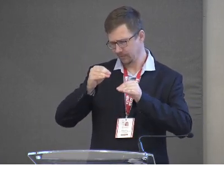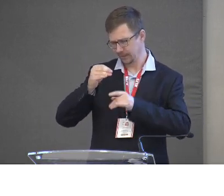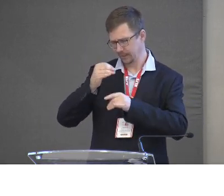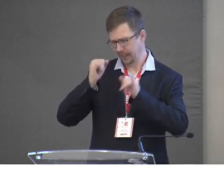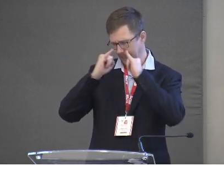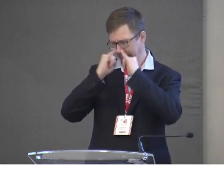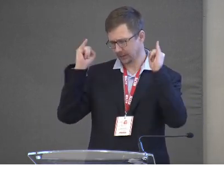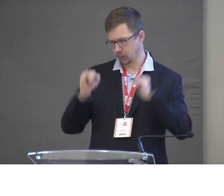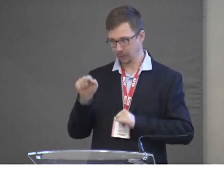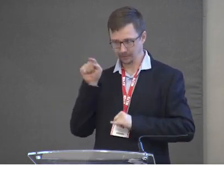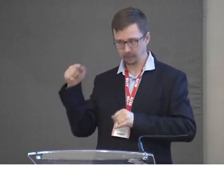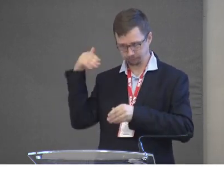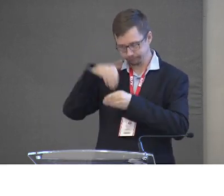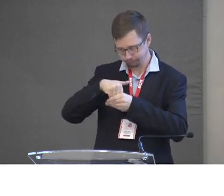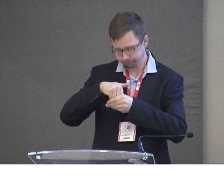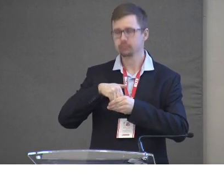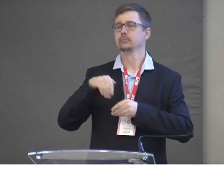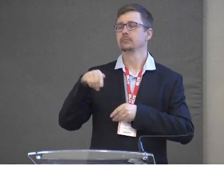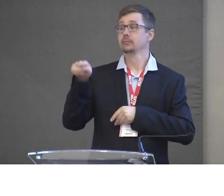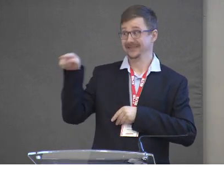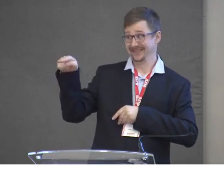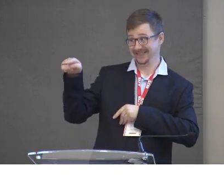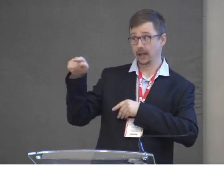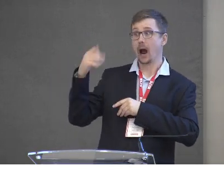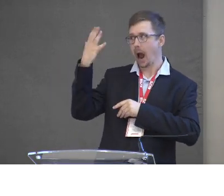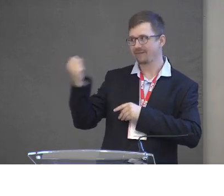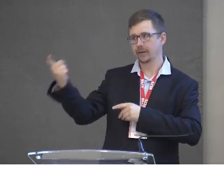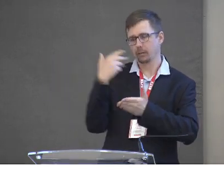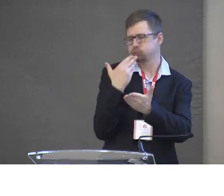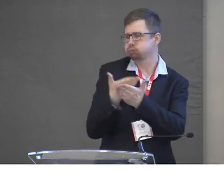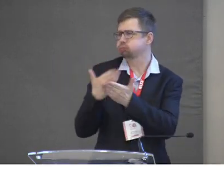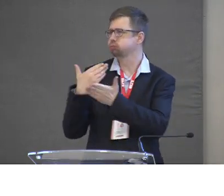in the National Pedagogical Institute